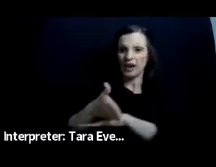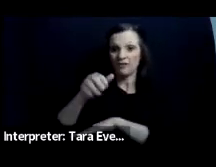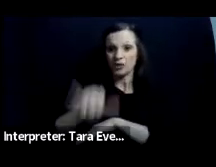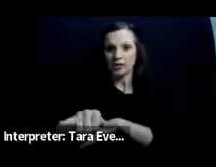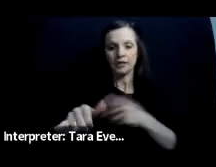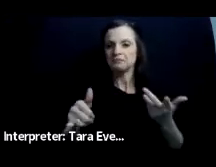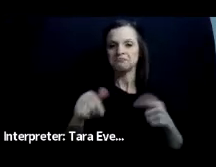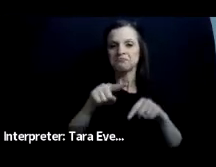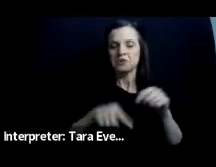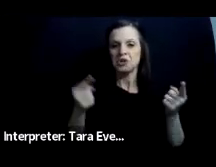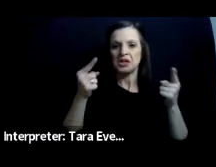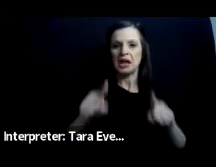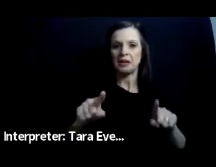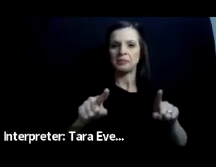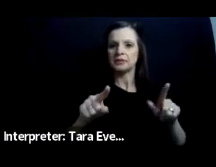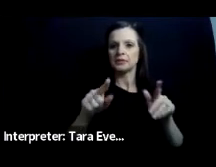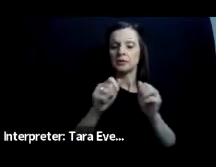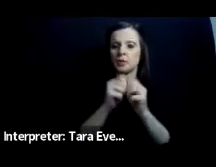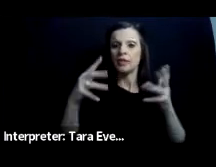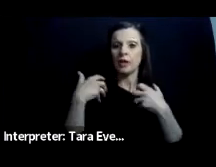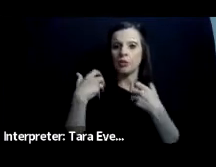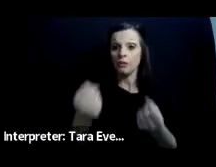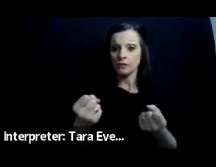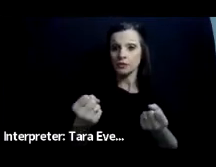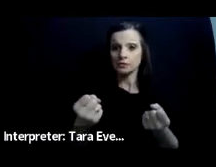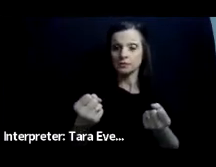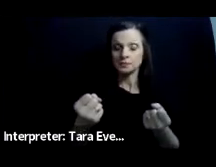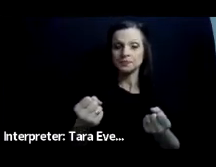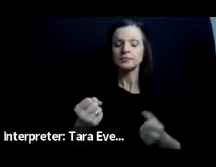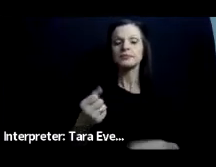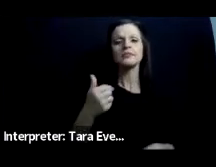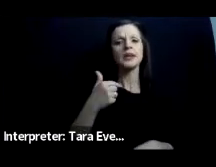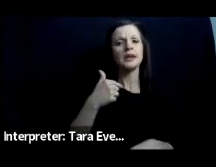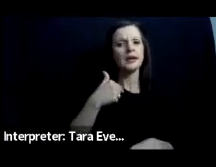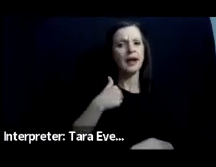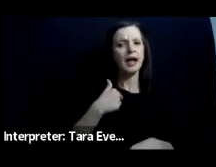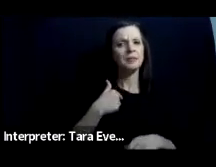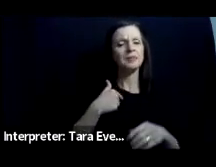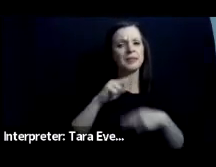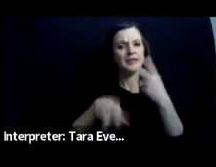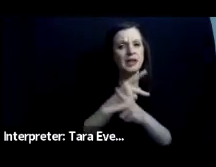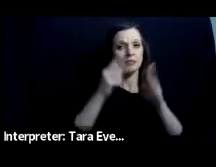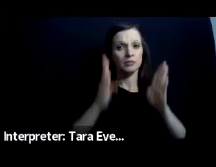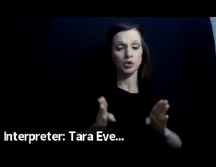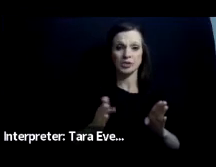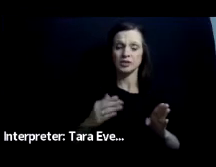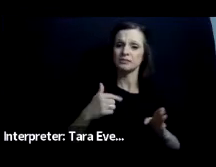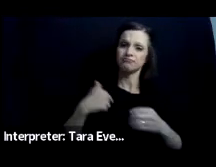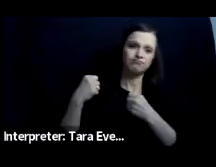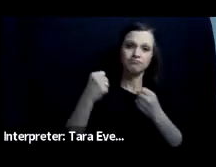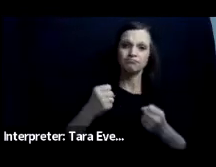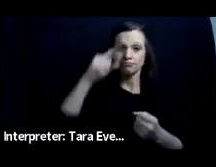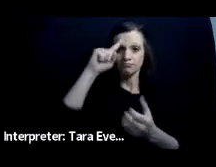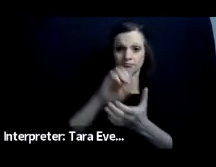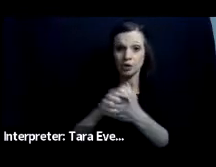able to happen if it had not been for recovery. And I'm one of those people that I firmly believe that recovery is a gift anyone can